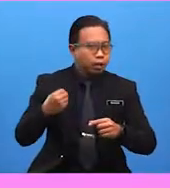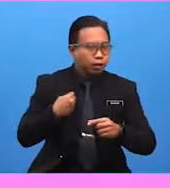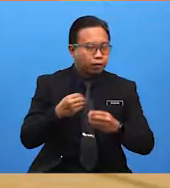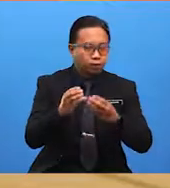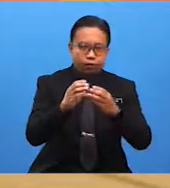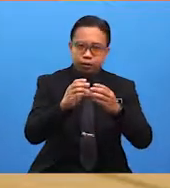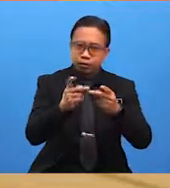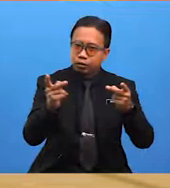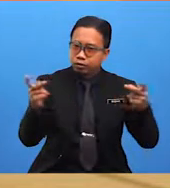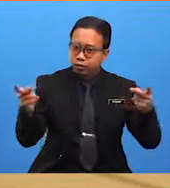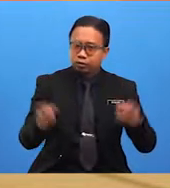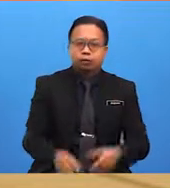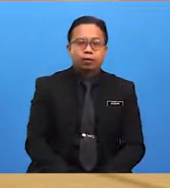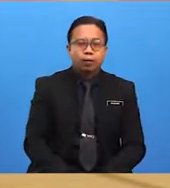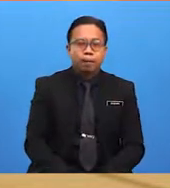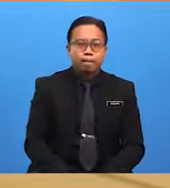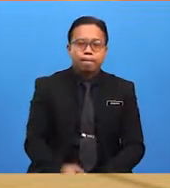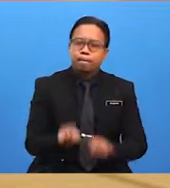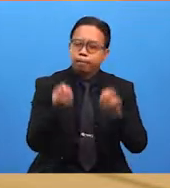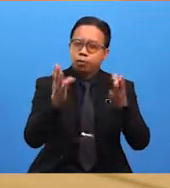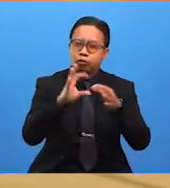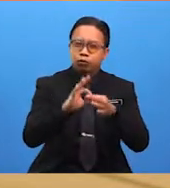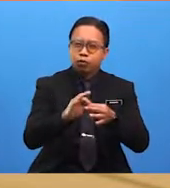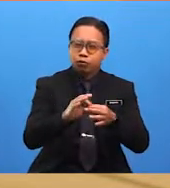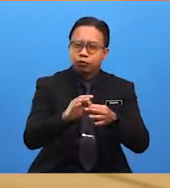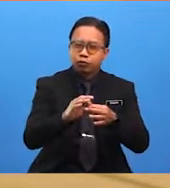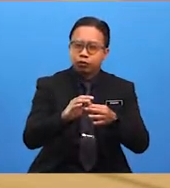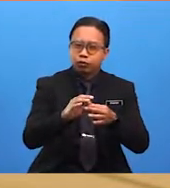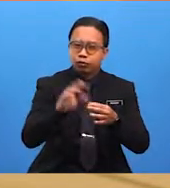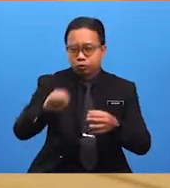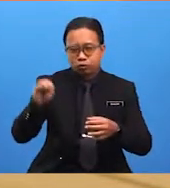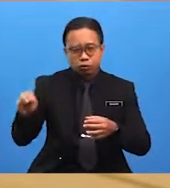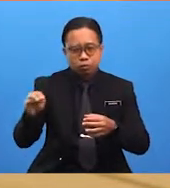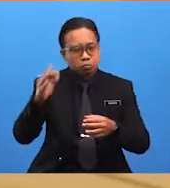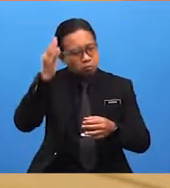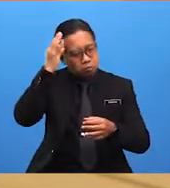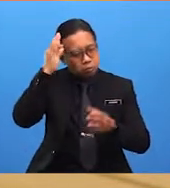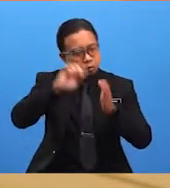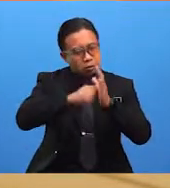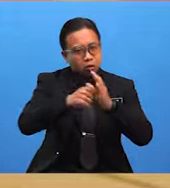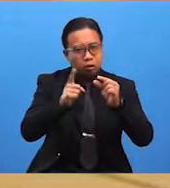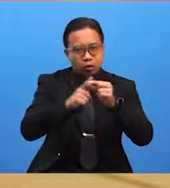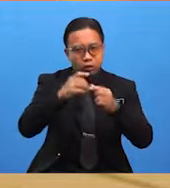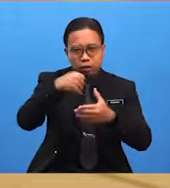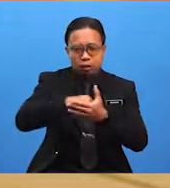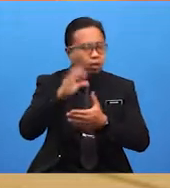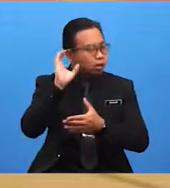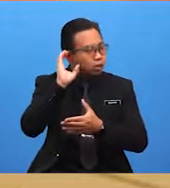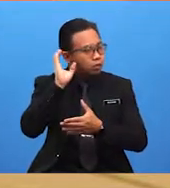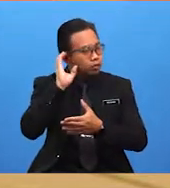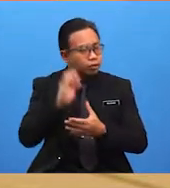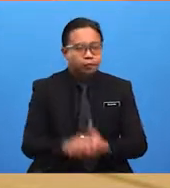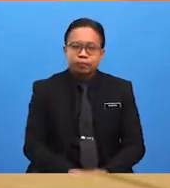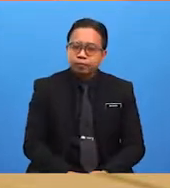phrases. Most of the students think about the keywords in listening, but most of